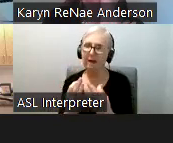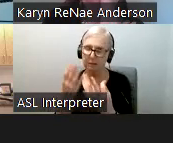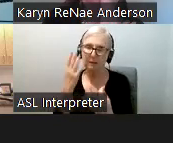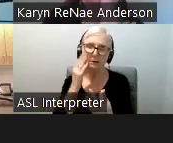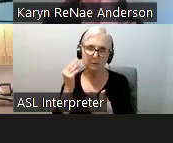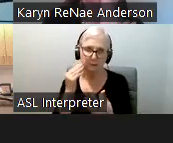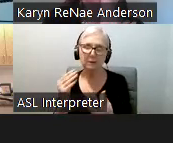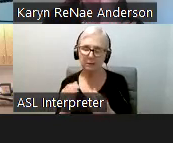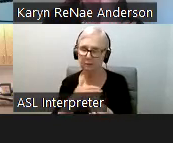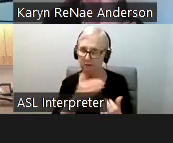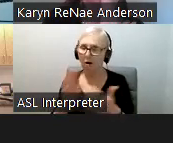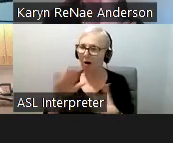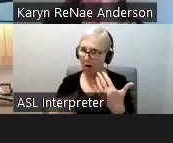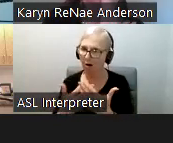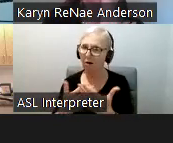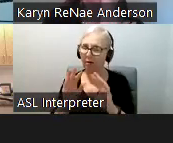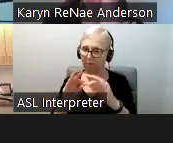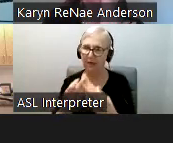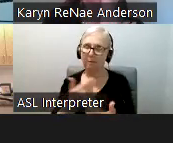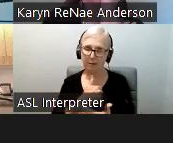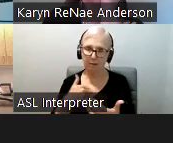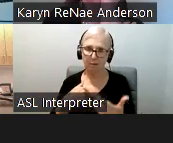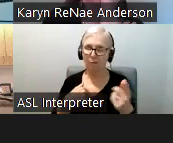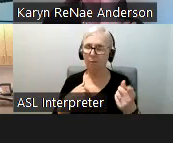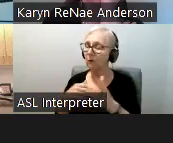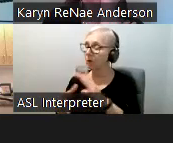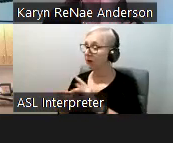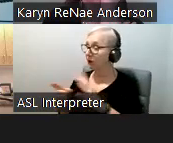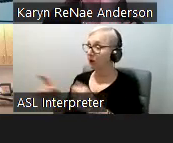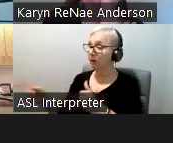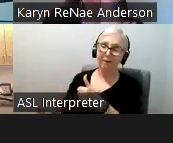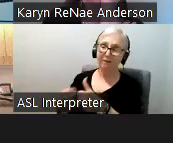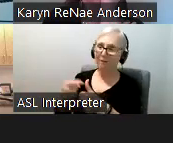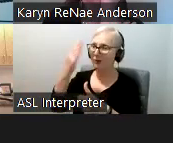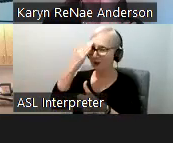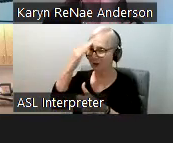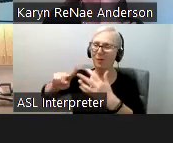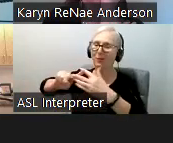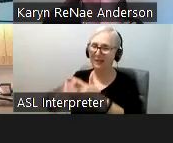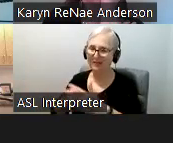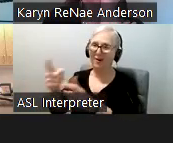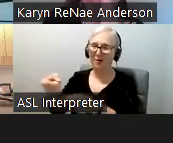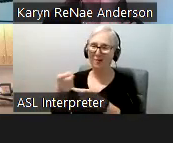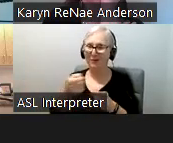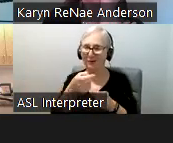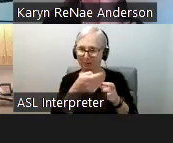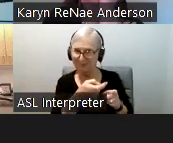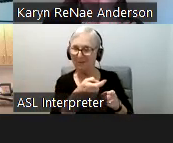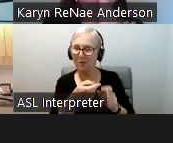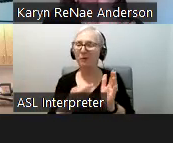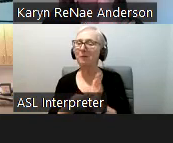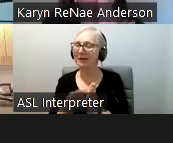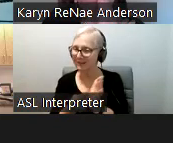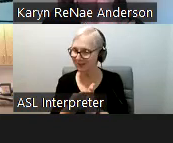family members. What I can say is you all will be the first to know when we launch recruitment. So we will make sure that you